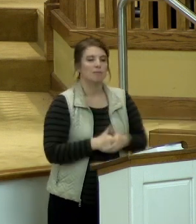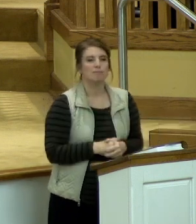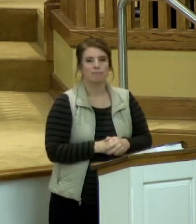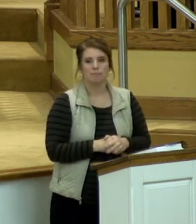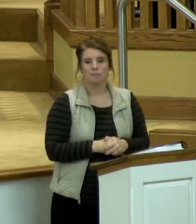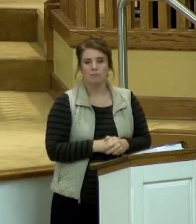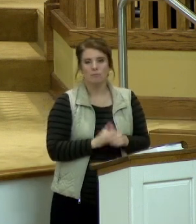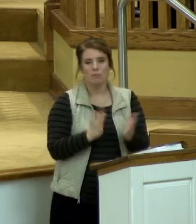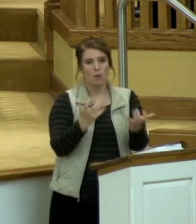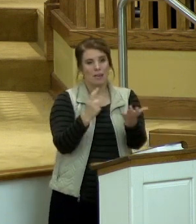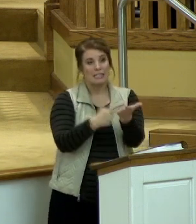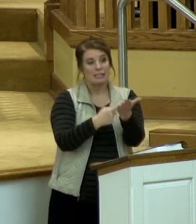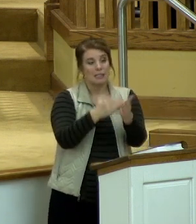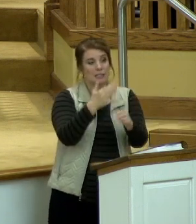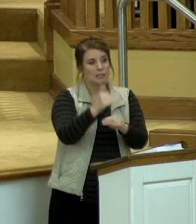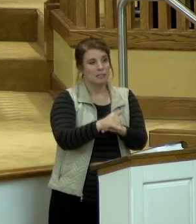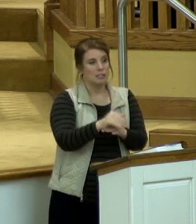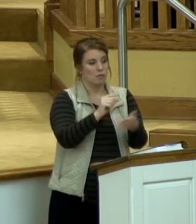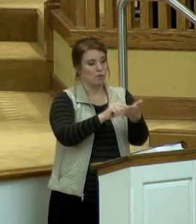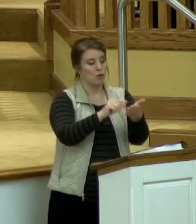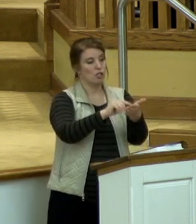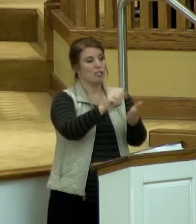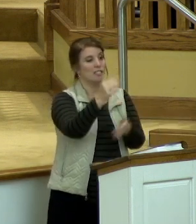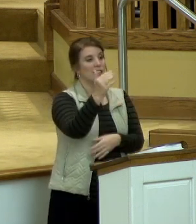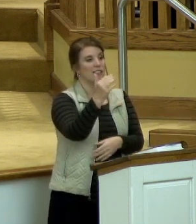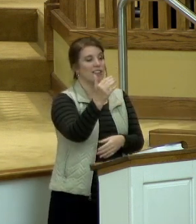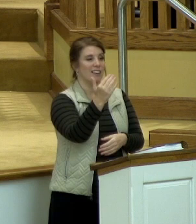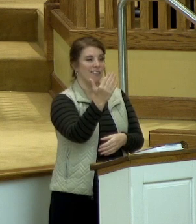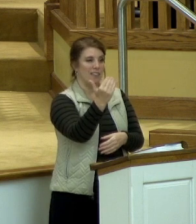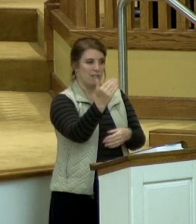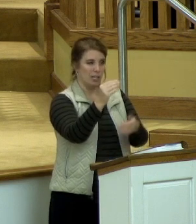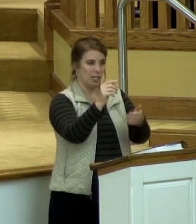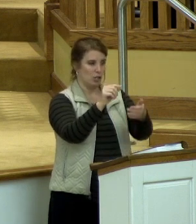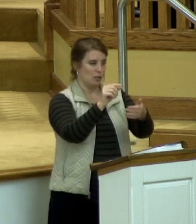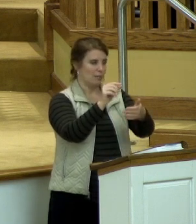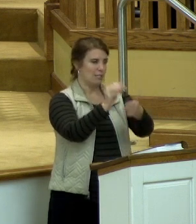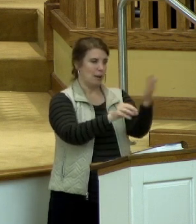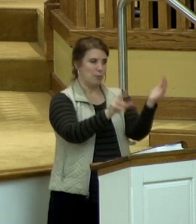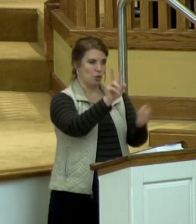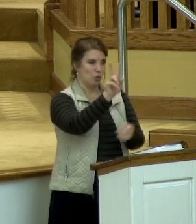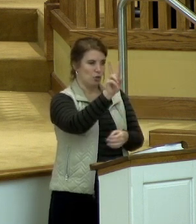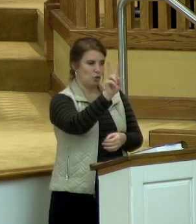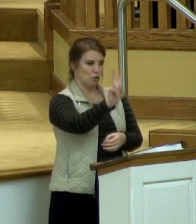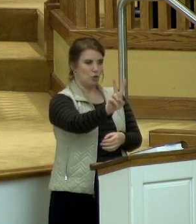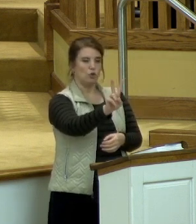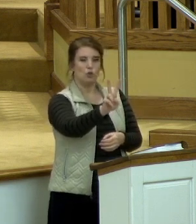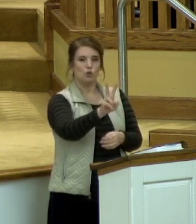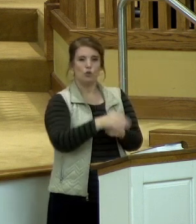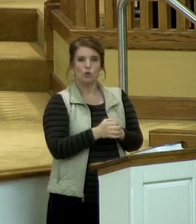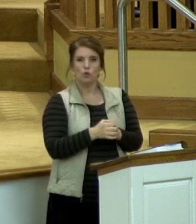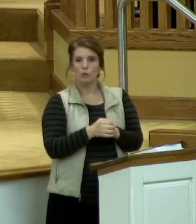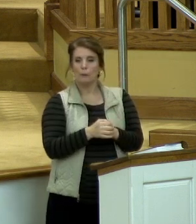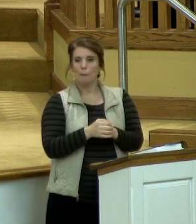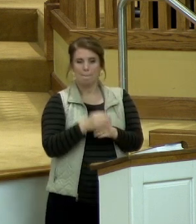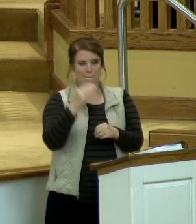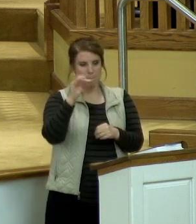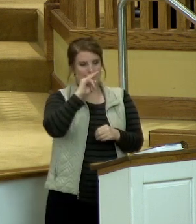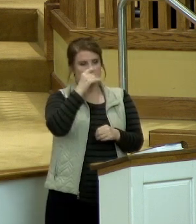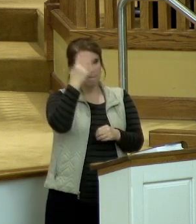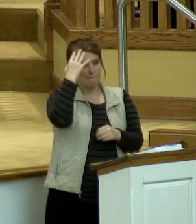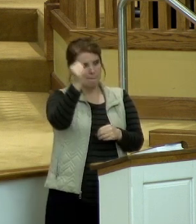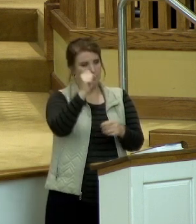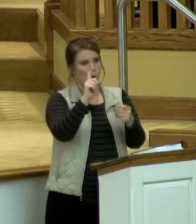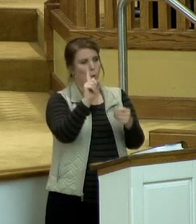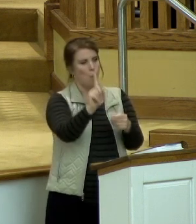want us to discuss tonight. Look at verse 15 of Luke chapter 2. And this is beyond the passage of Scripture that our kids memorize. Our kids memorize usually 1